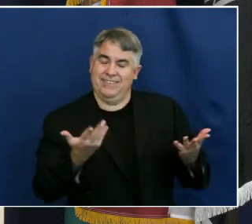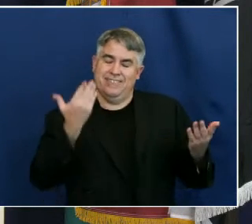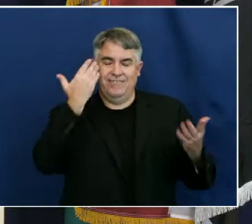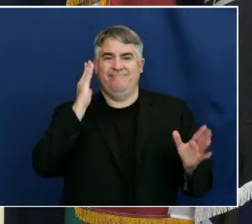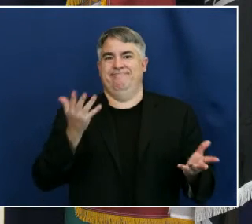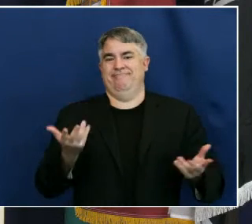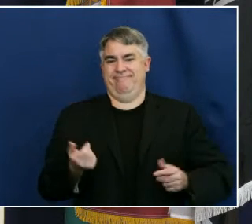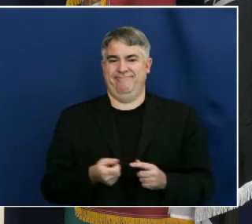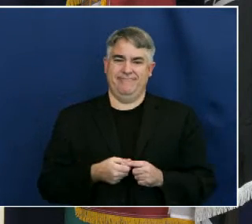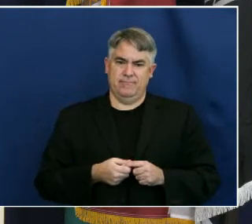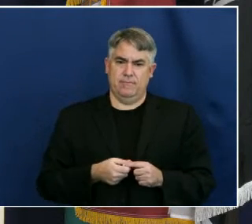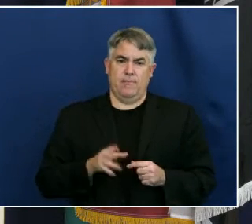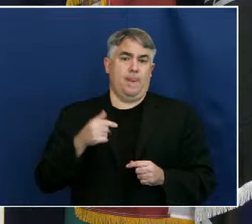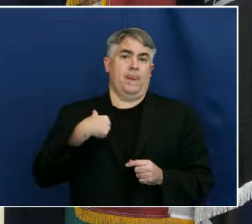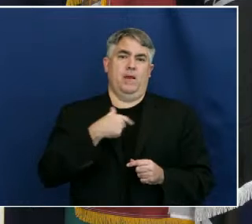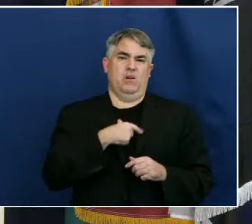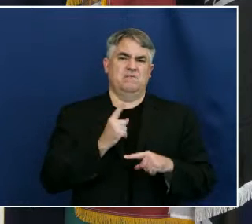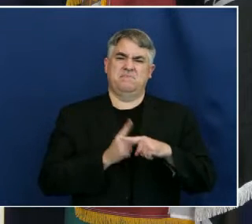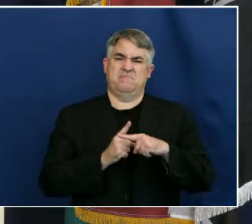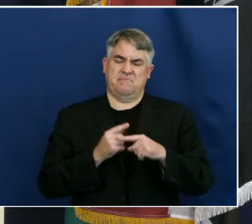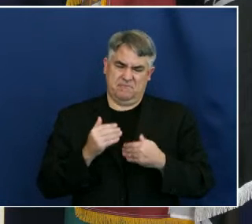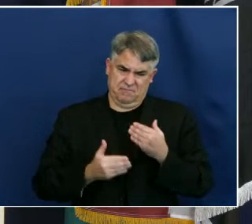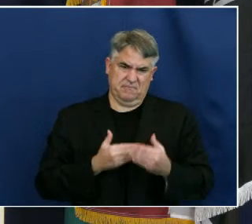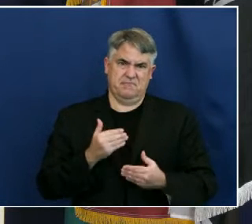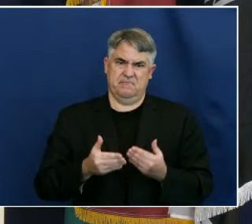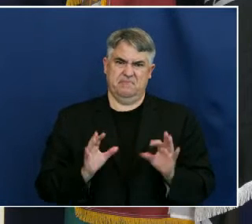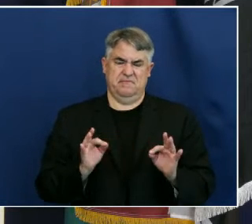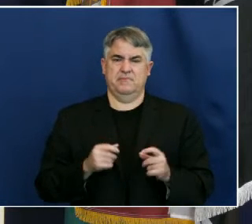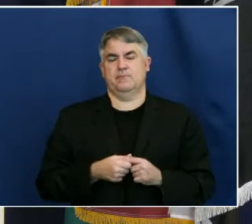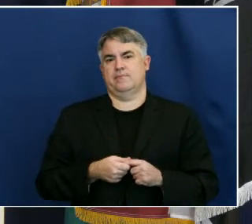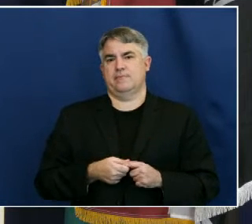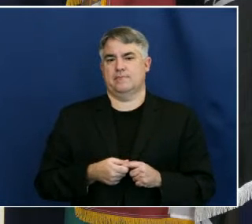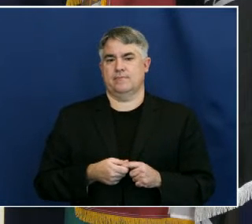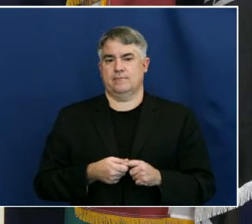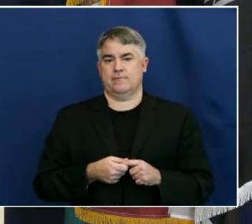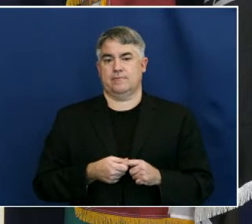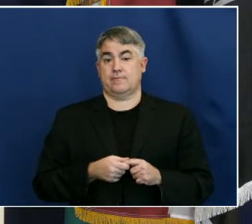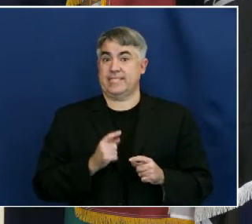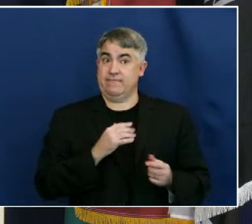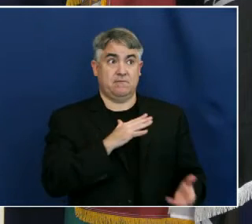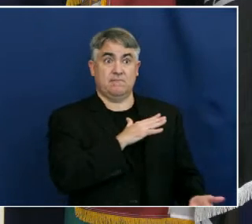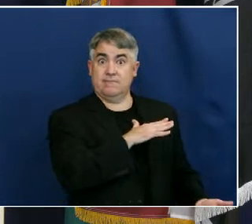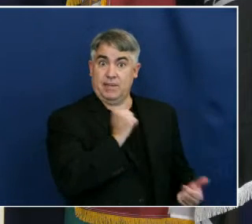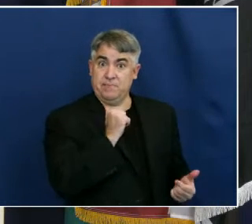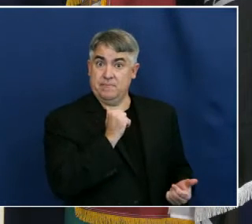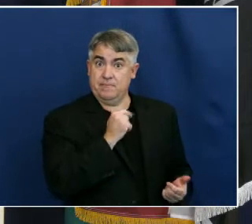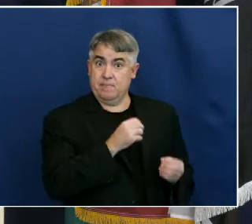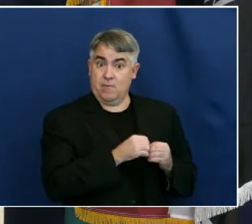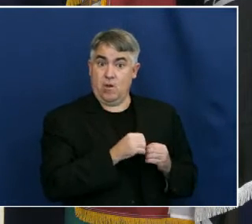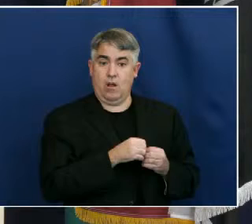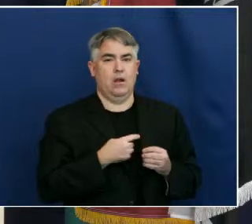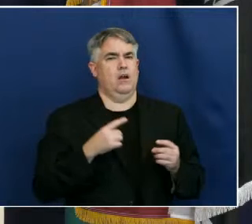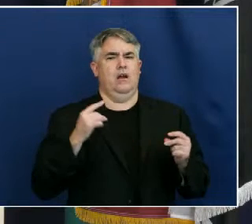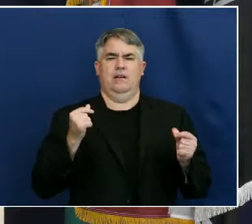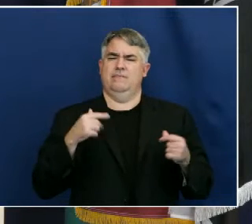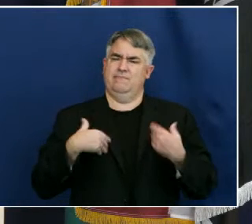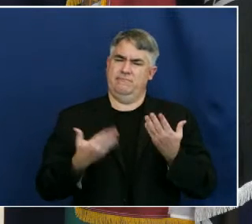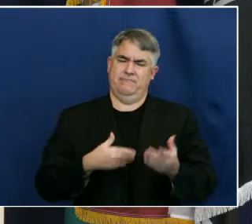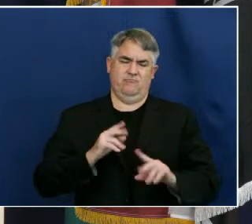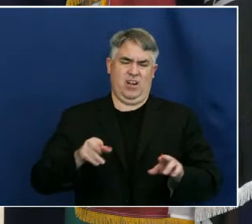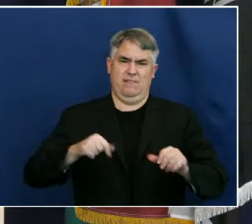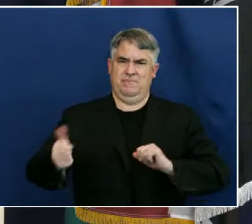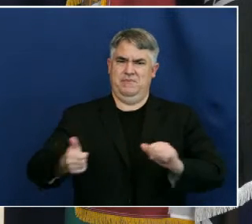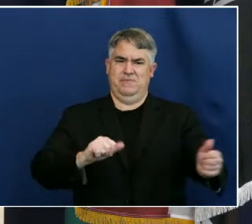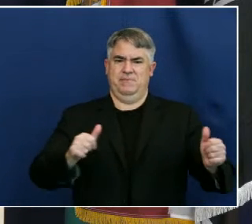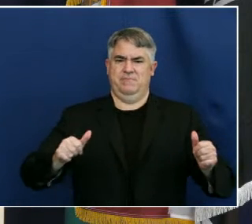we're going to do the best we can with what we have. And when we get them, and as the last few weeks have shown us, just because you're told they're going to arrive on a